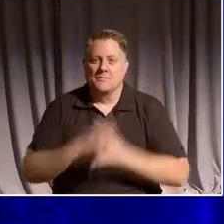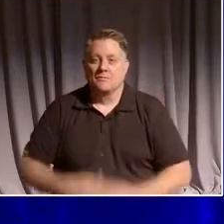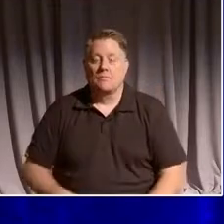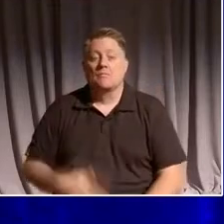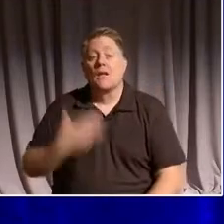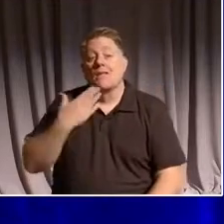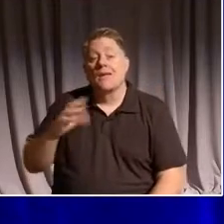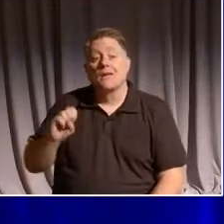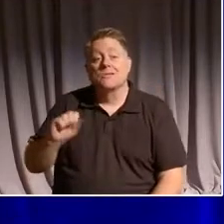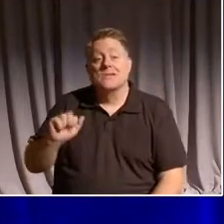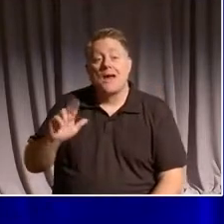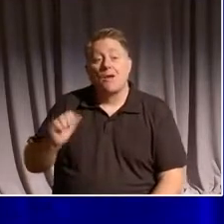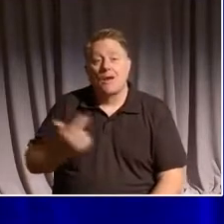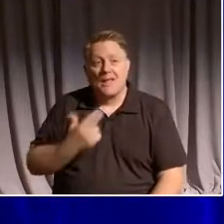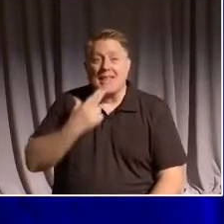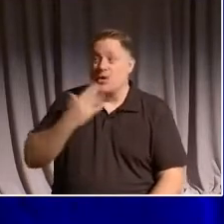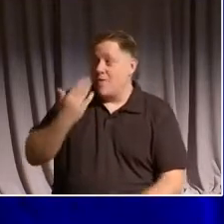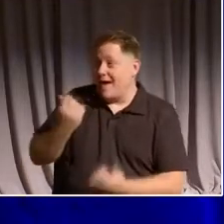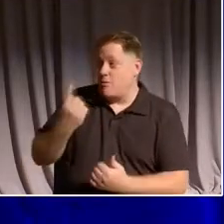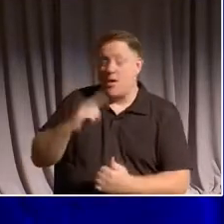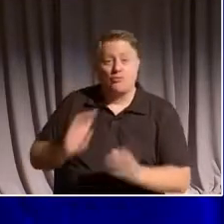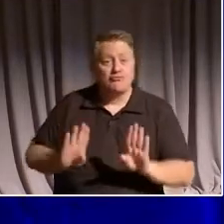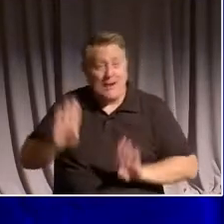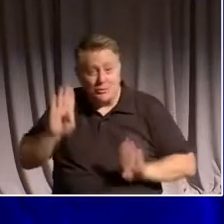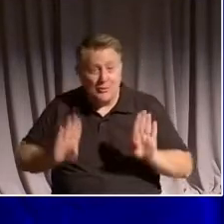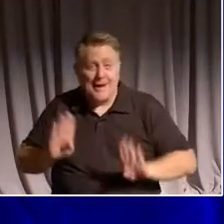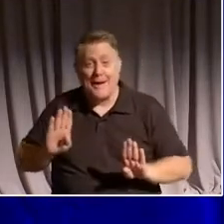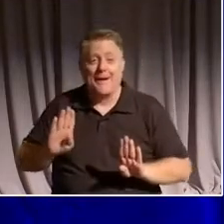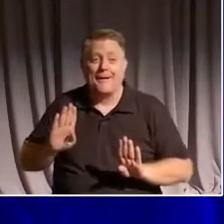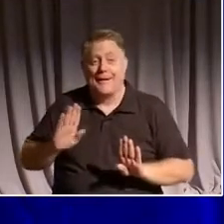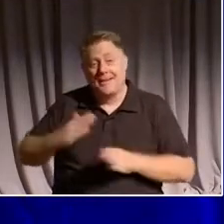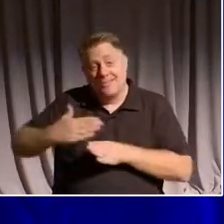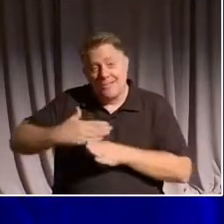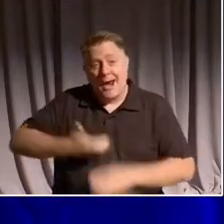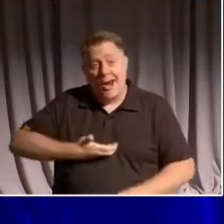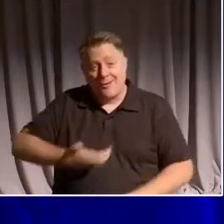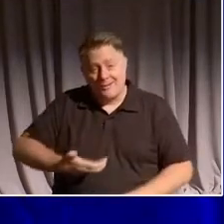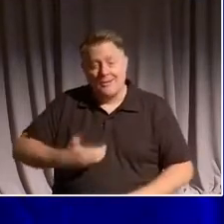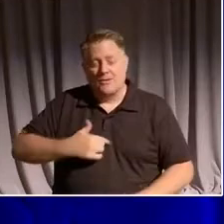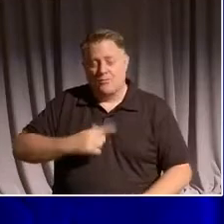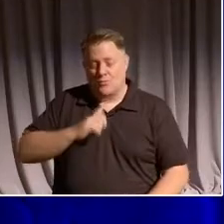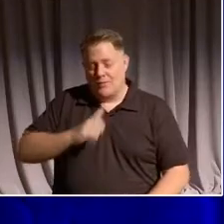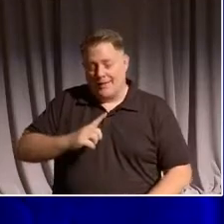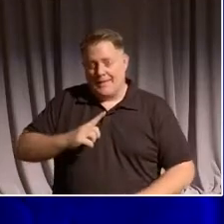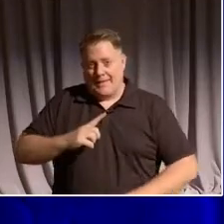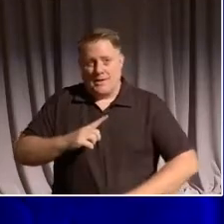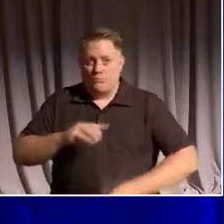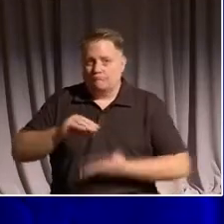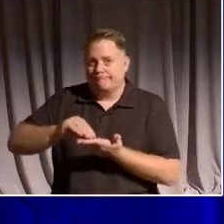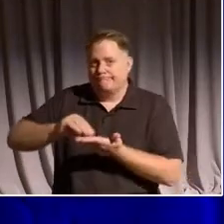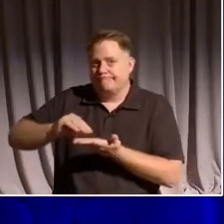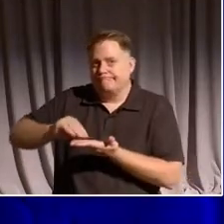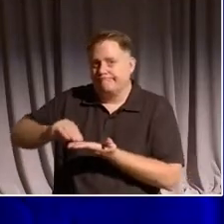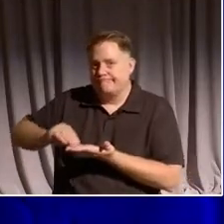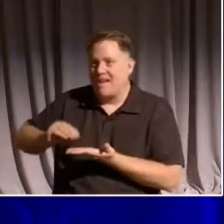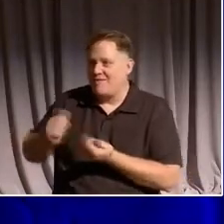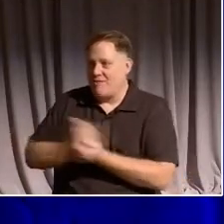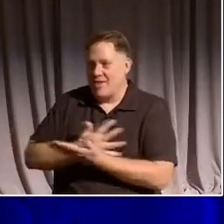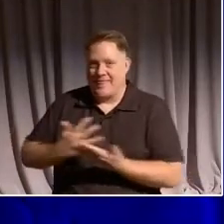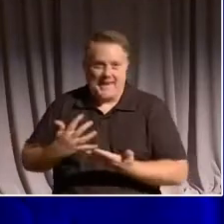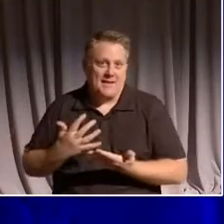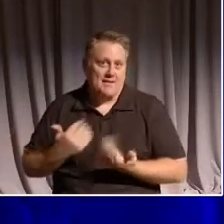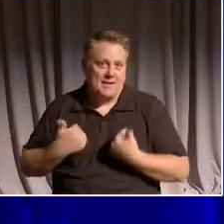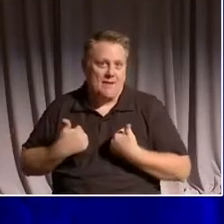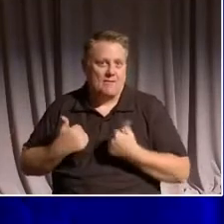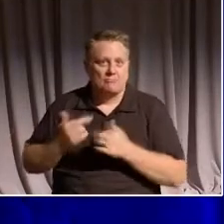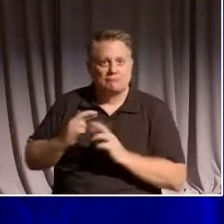Thank you, Sarah, and thank you everyone who raised your hand and held a mic and shared. We were keeping a record of the entire event, and